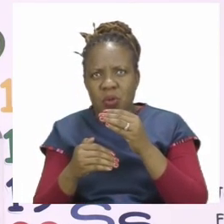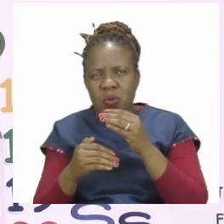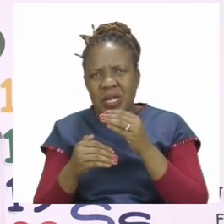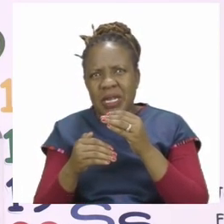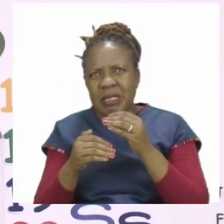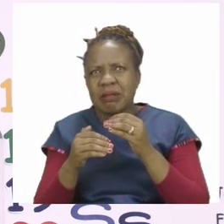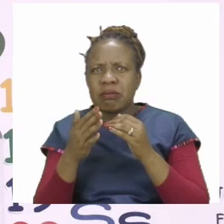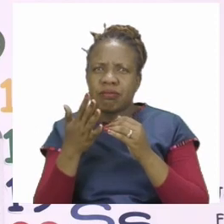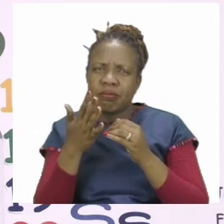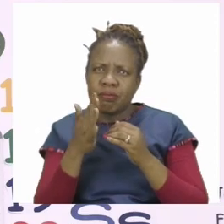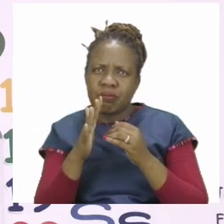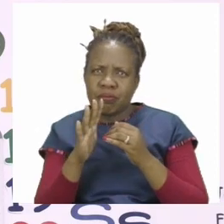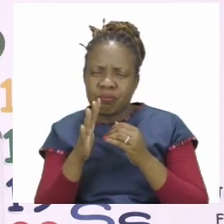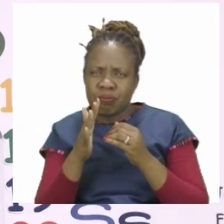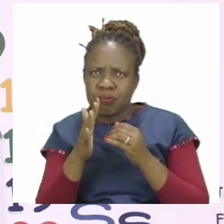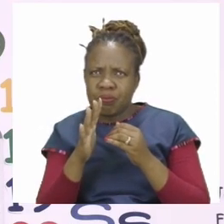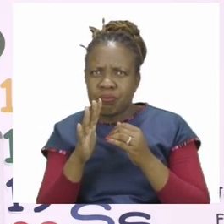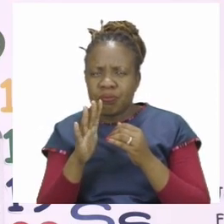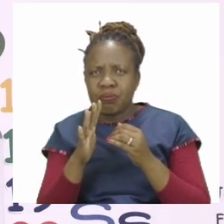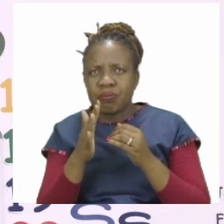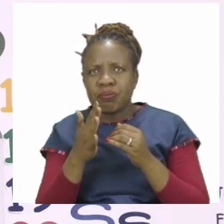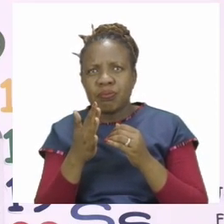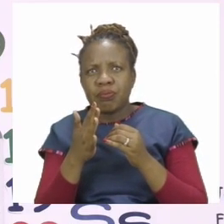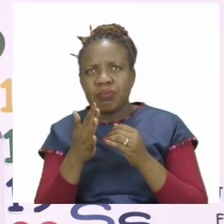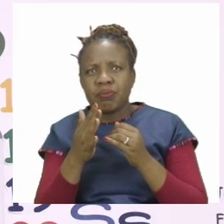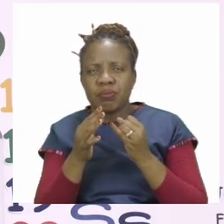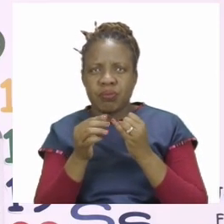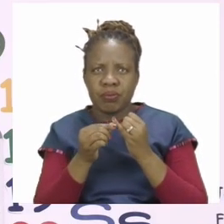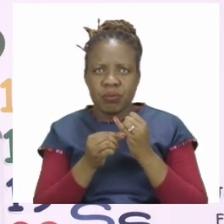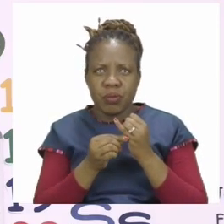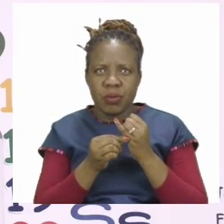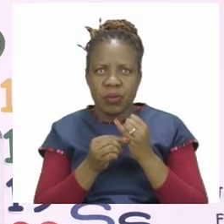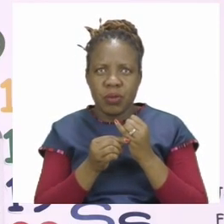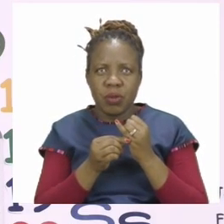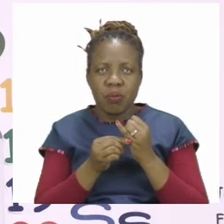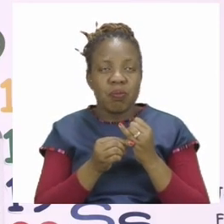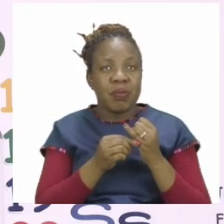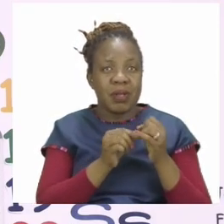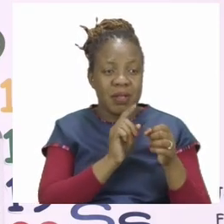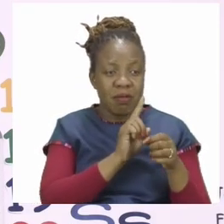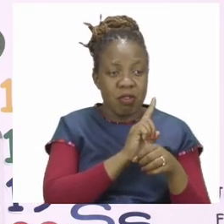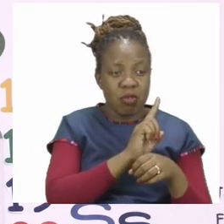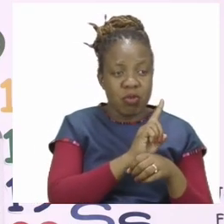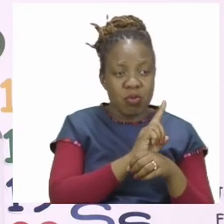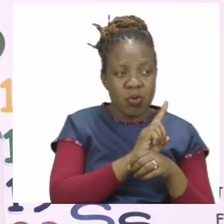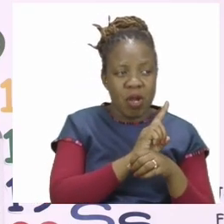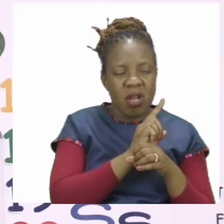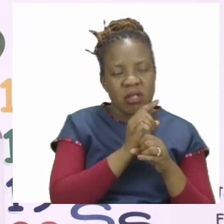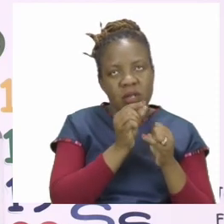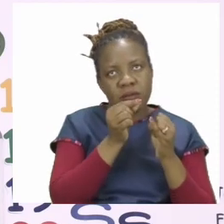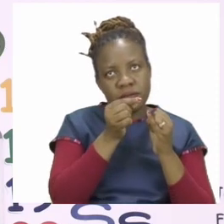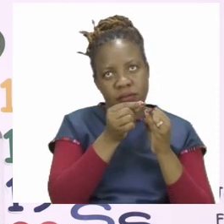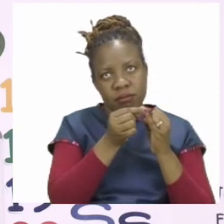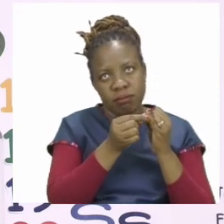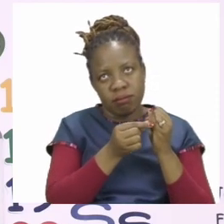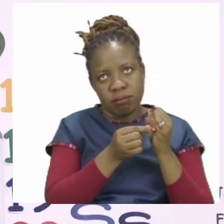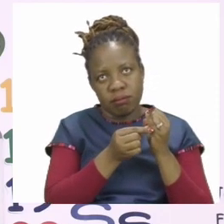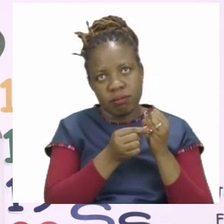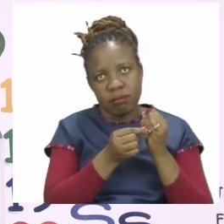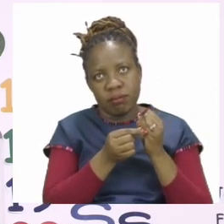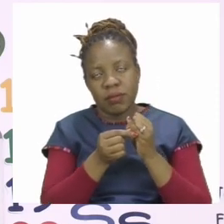carrot, then you can see compared to the first And the second